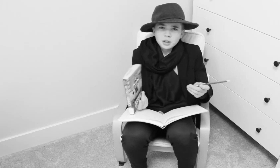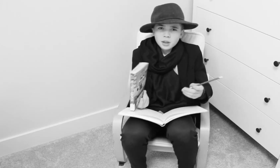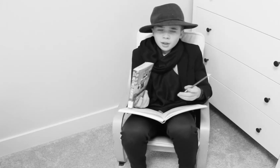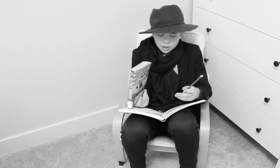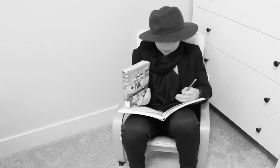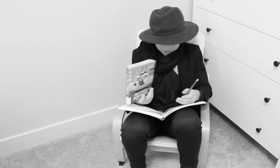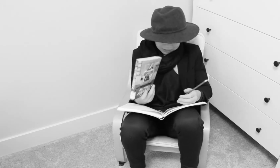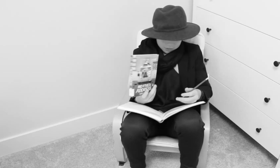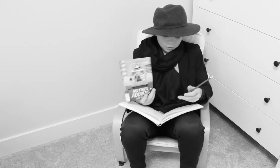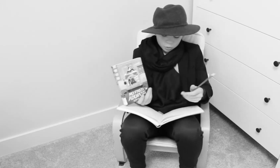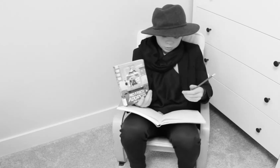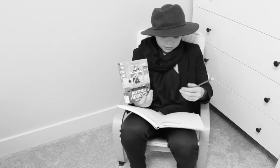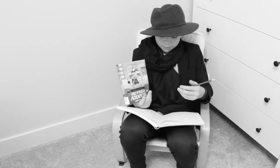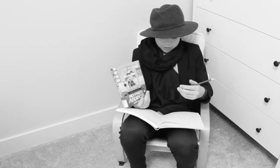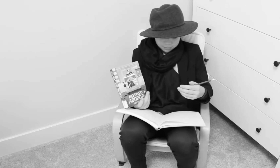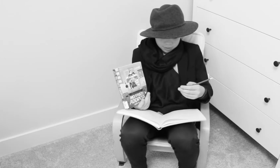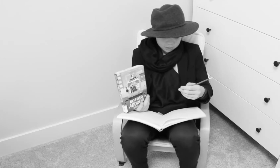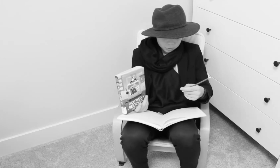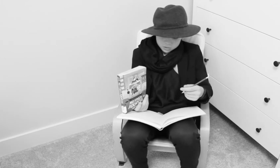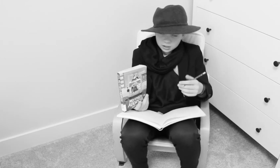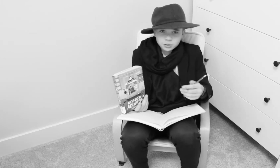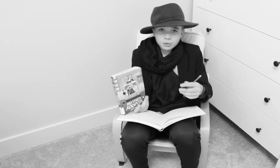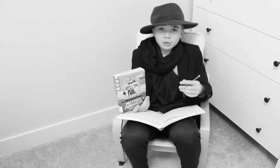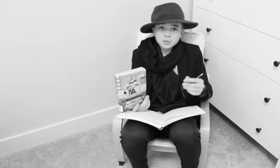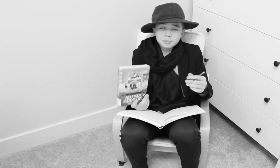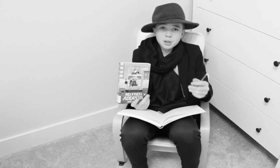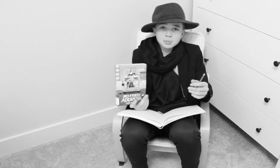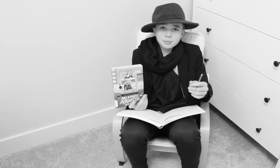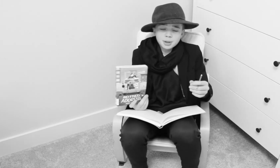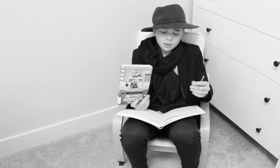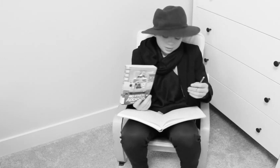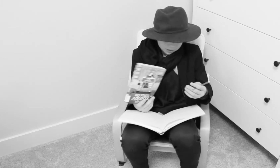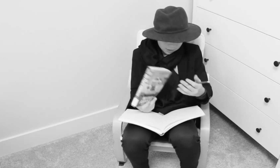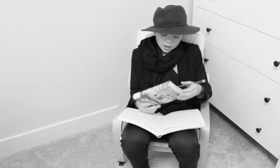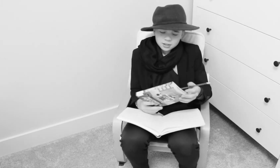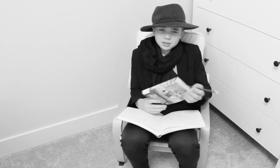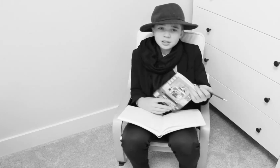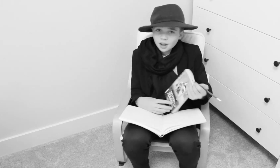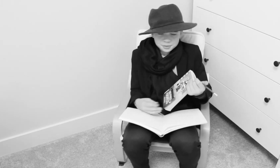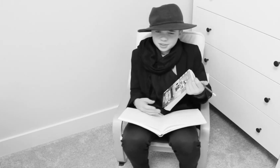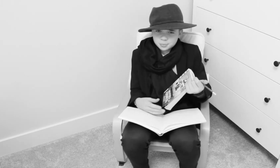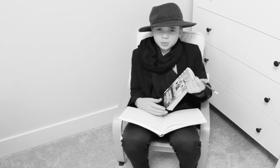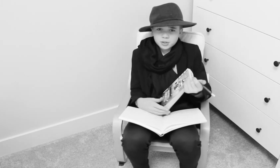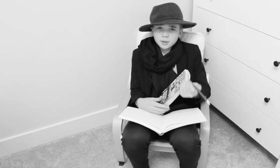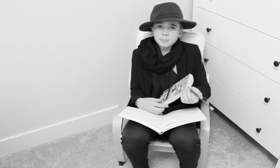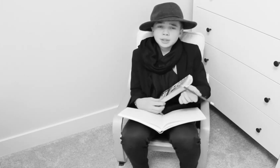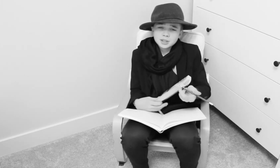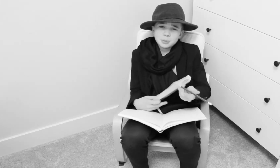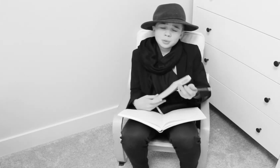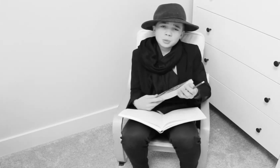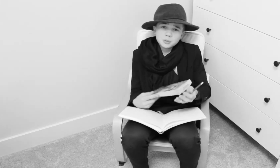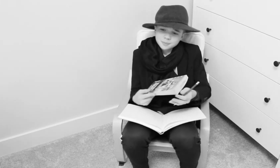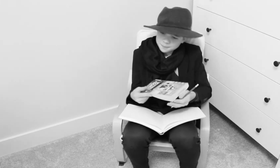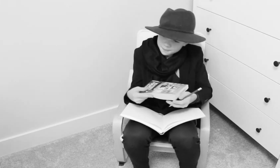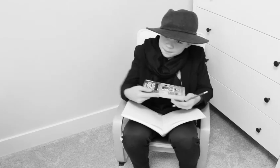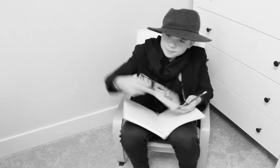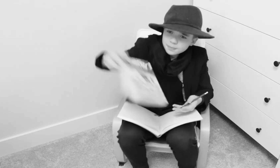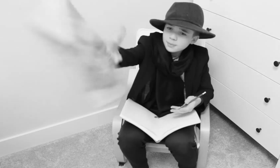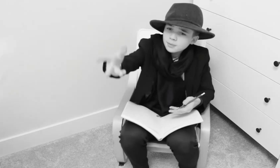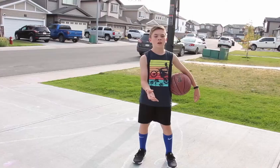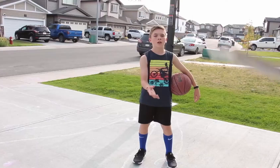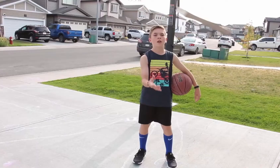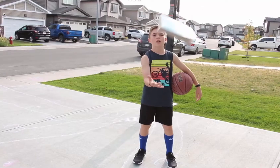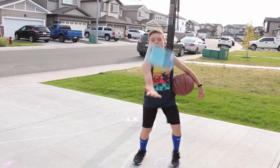passion. It has always been a part of me. So thank you from the bottom of my heart. I love this book. Merci beaucoup.